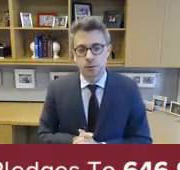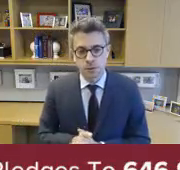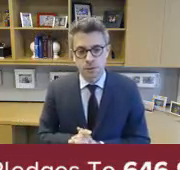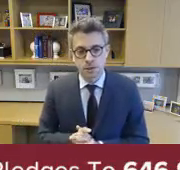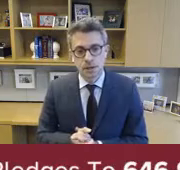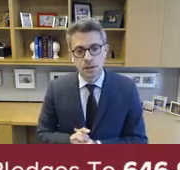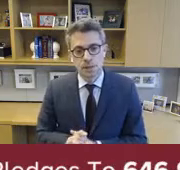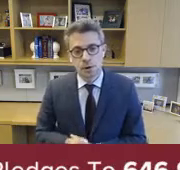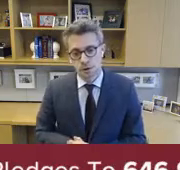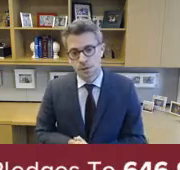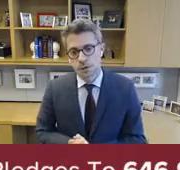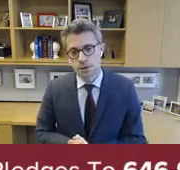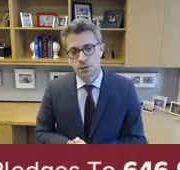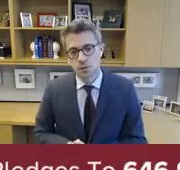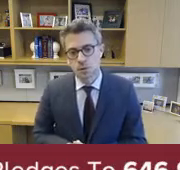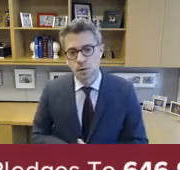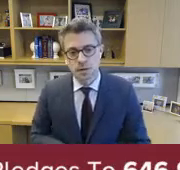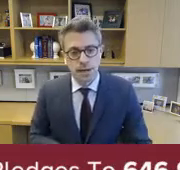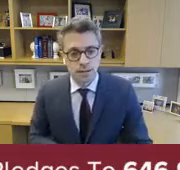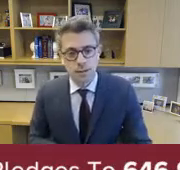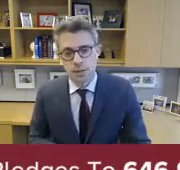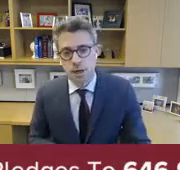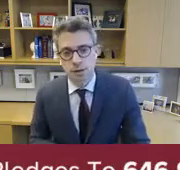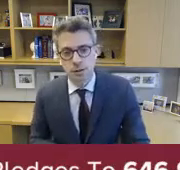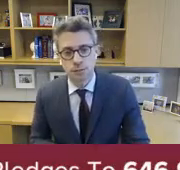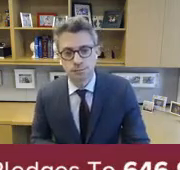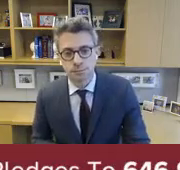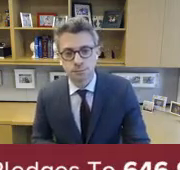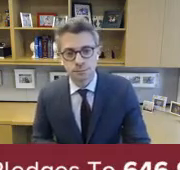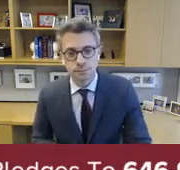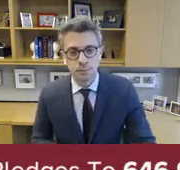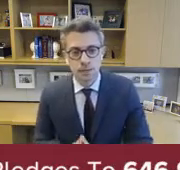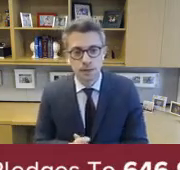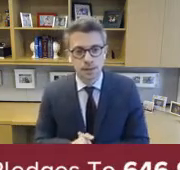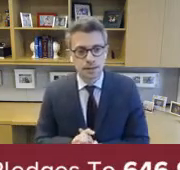be our first person to text to pledge?